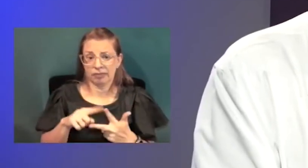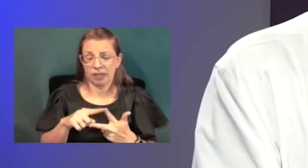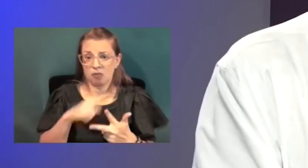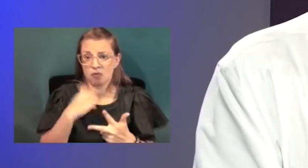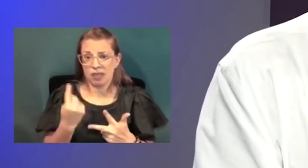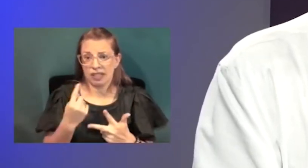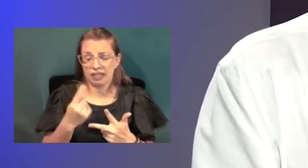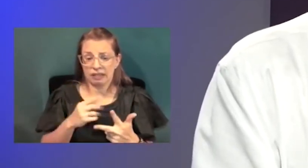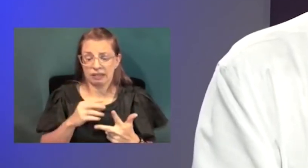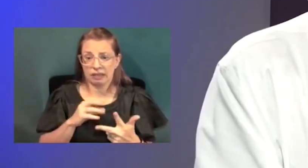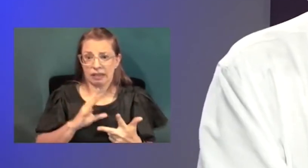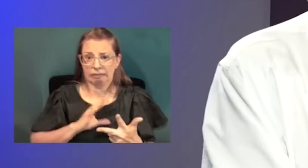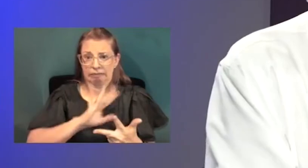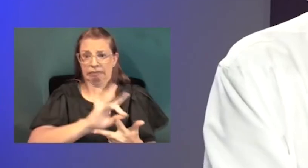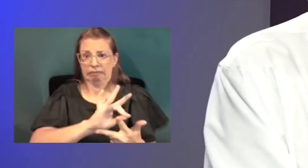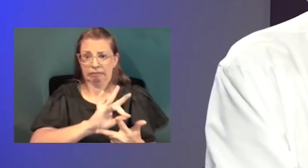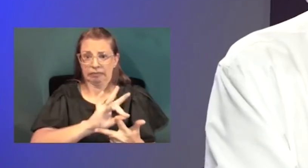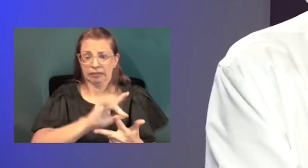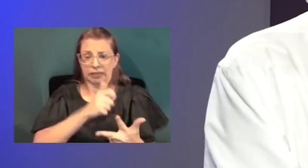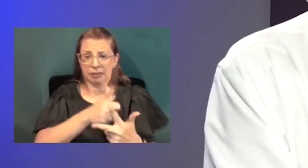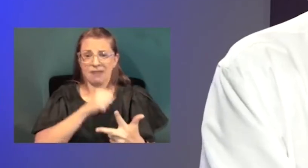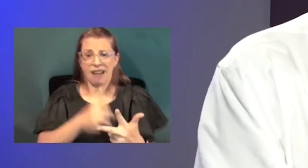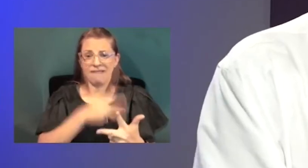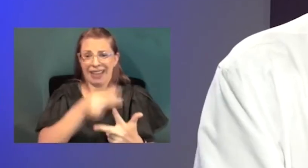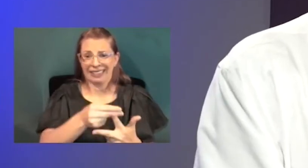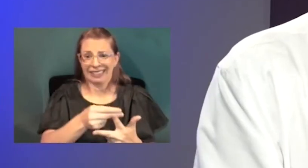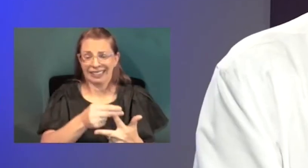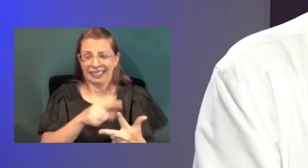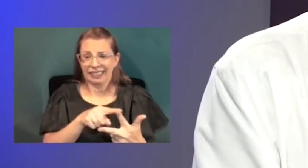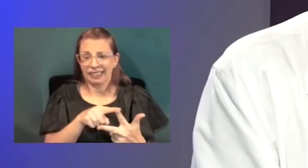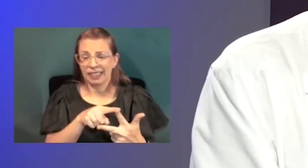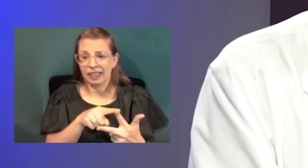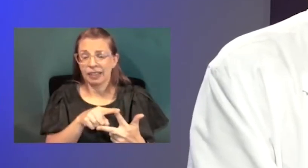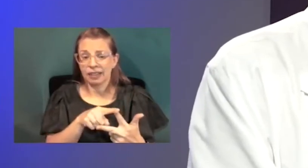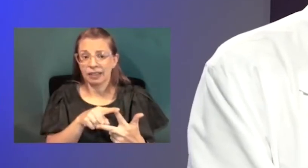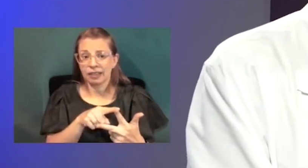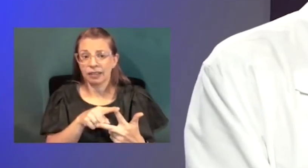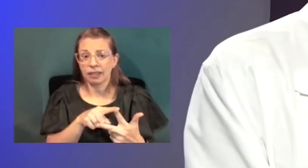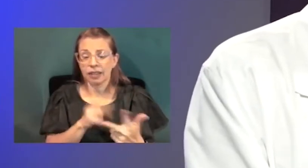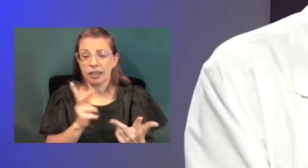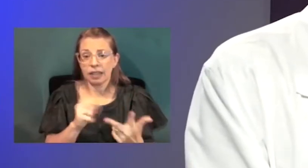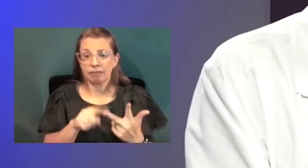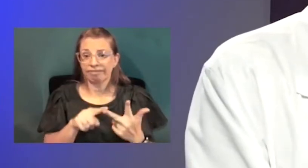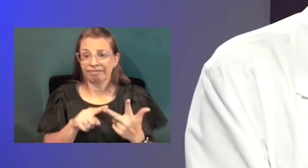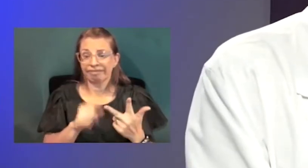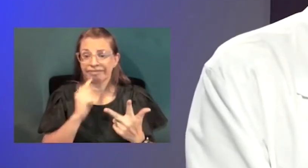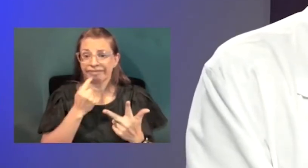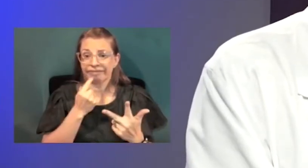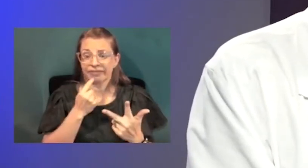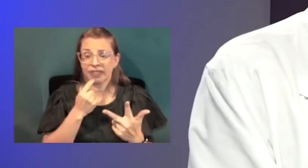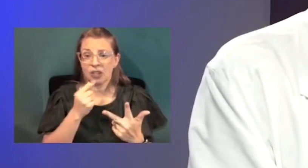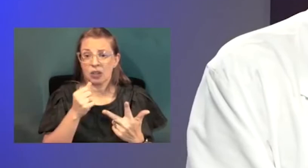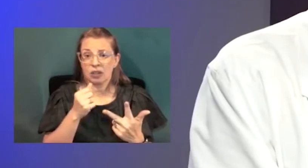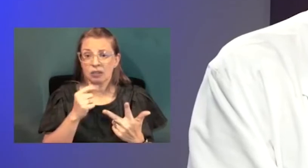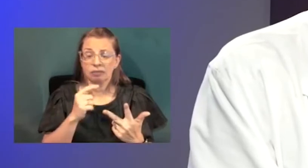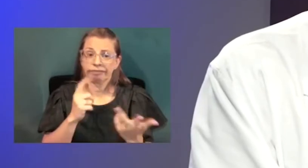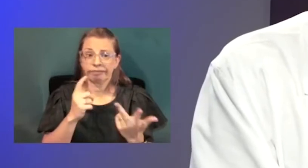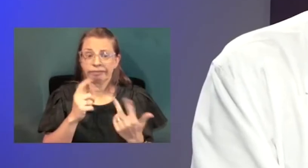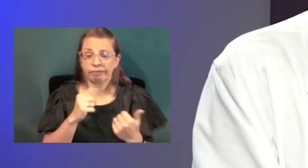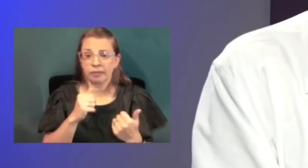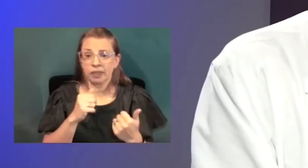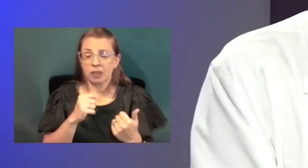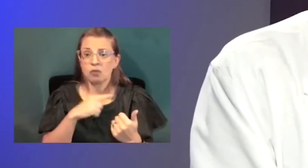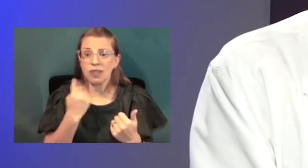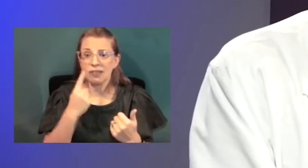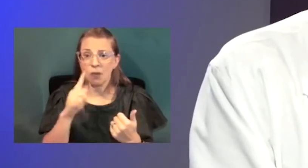it to someone who's not been vaccinated? Do I think that's a significant risk in my life? And if those questions bother you or you're not sure of the answers,